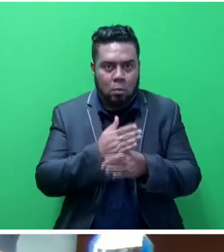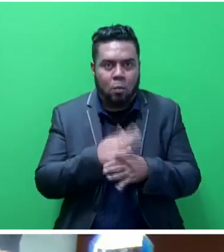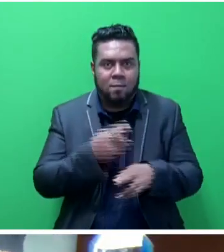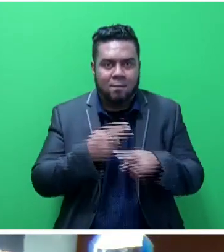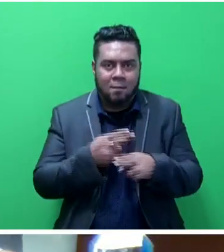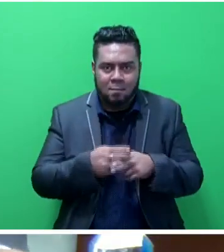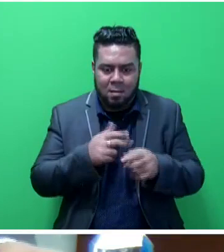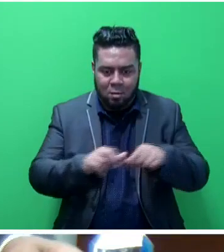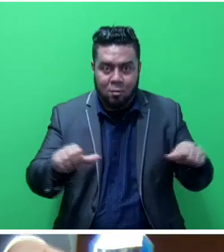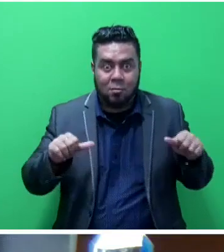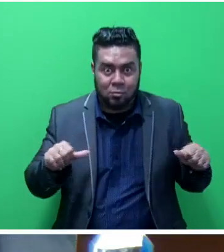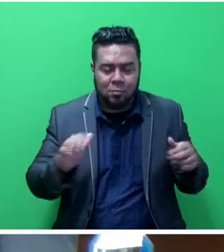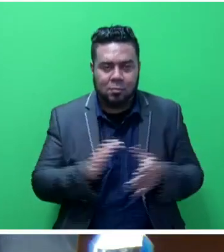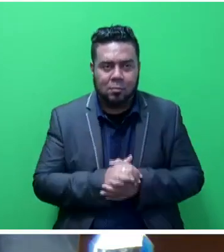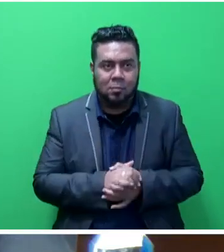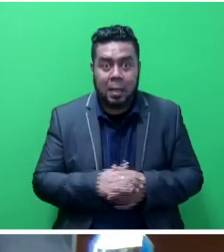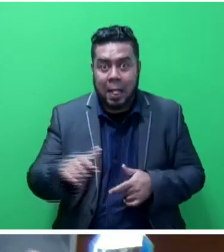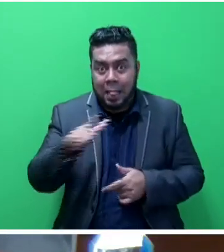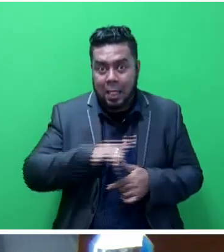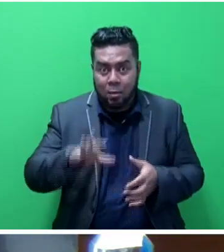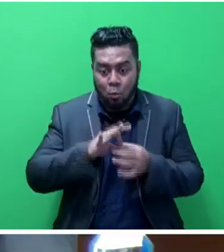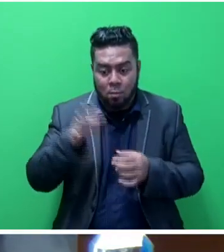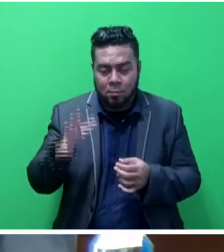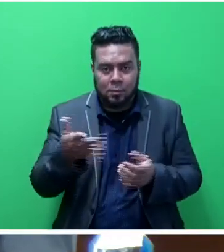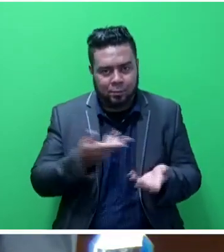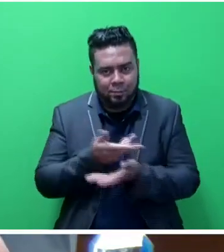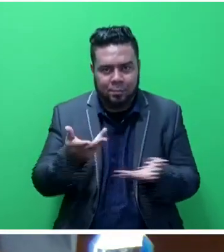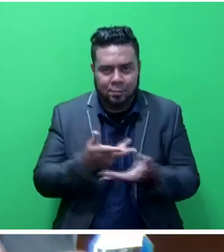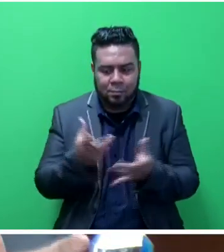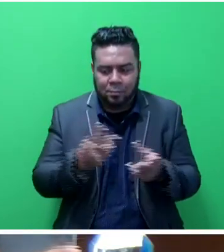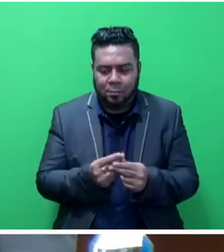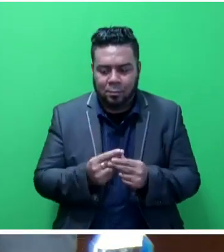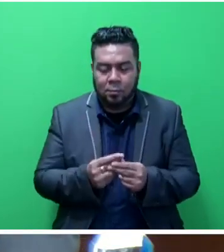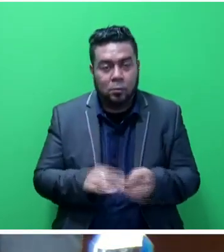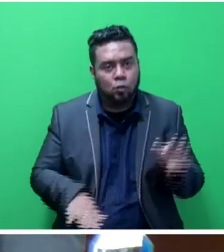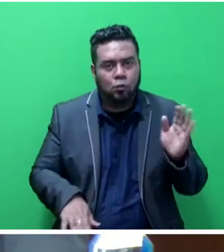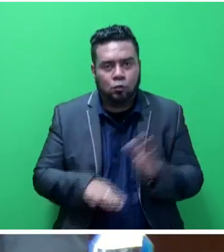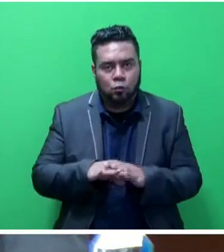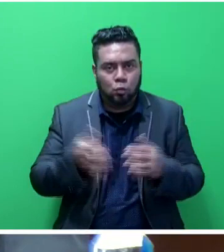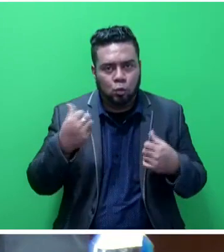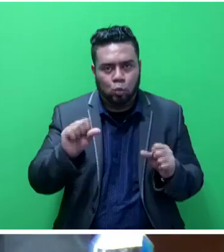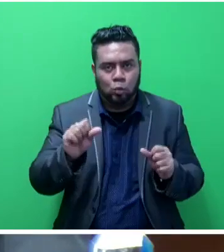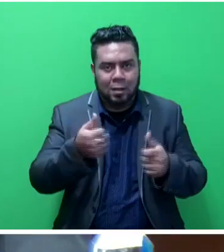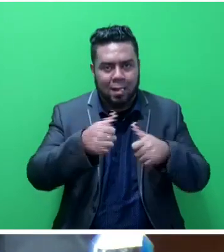Mr. Speaker, landowners, we have discussed with the landowners to fully utilize their land,